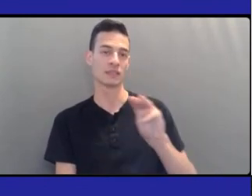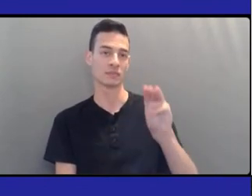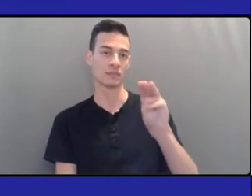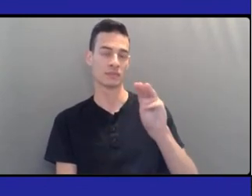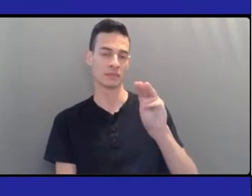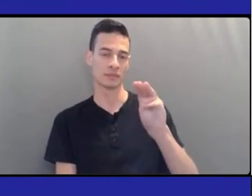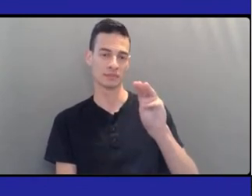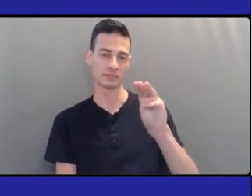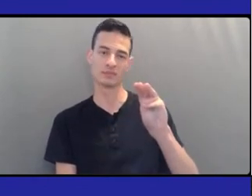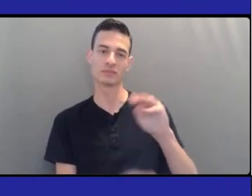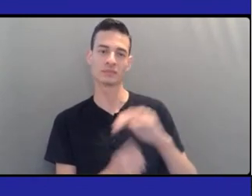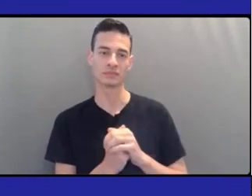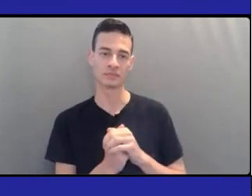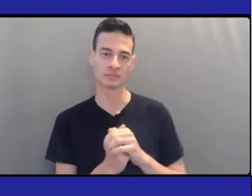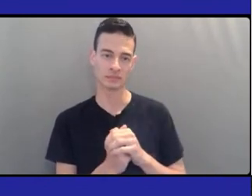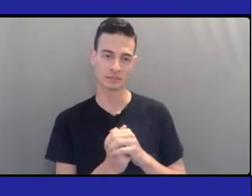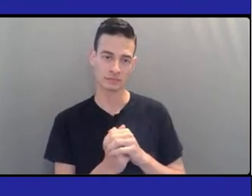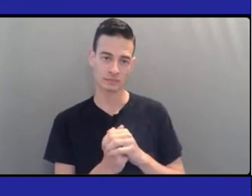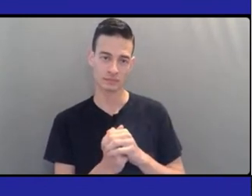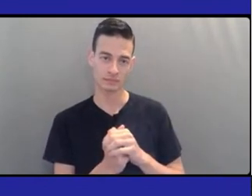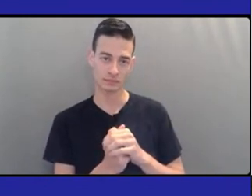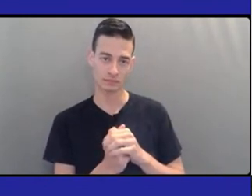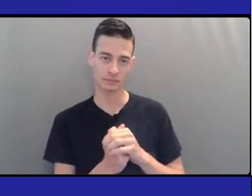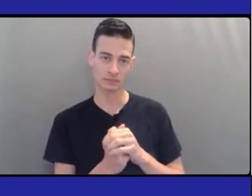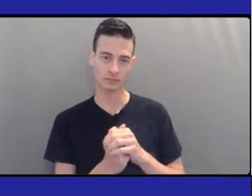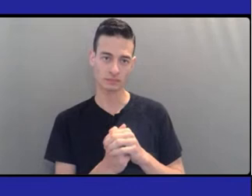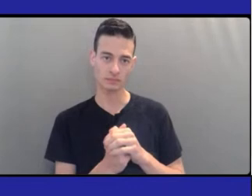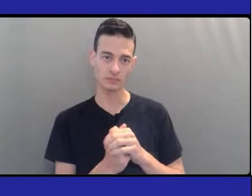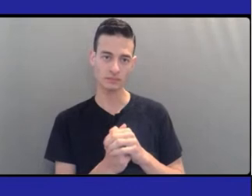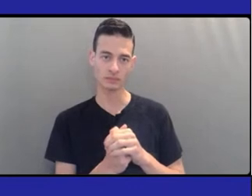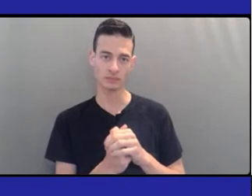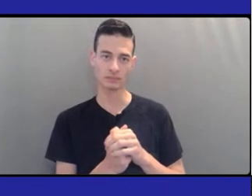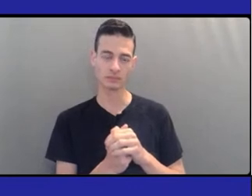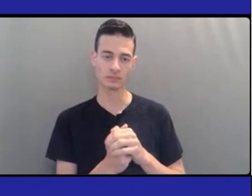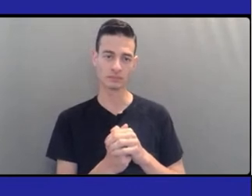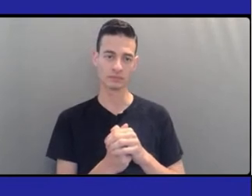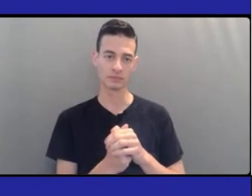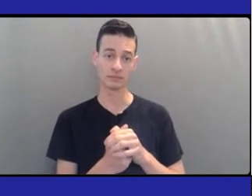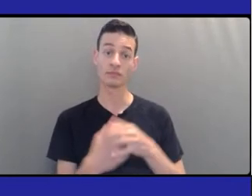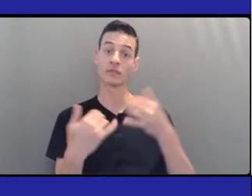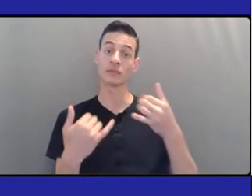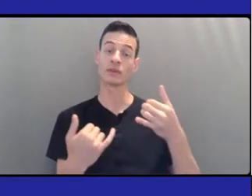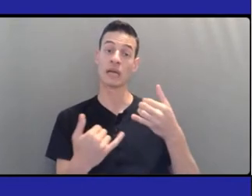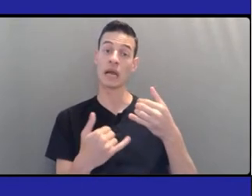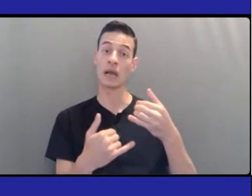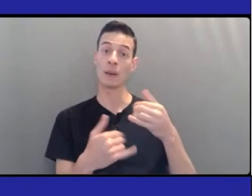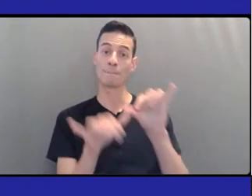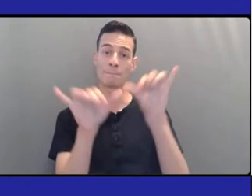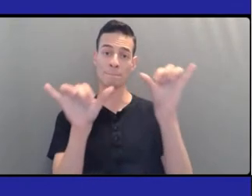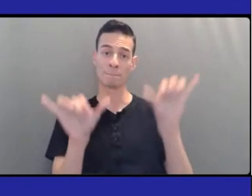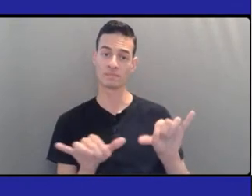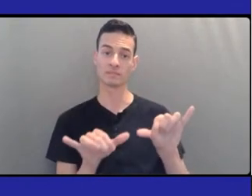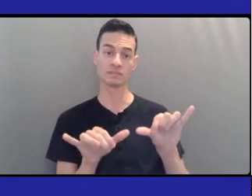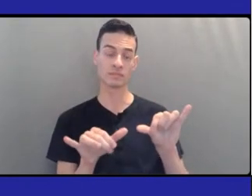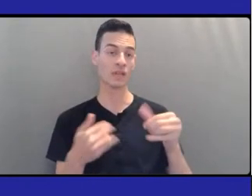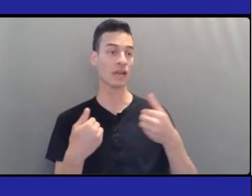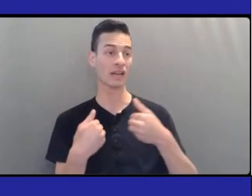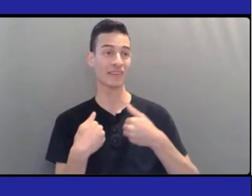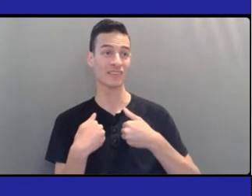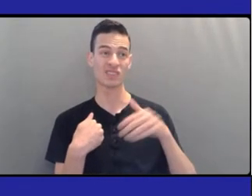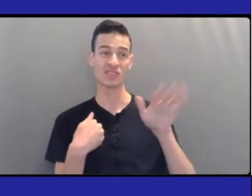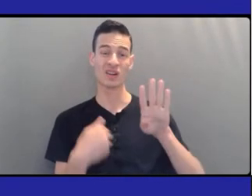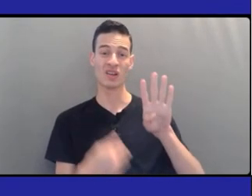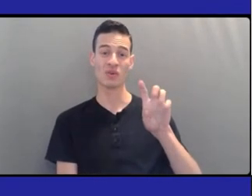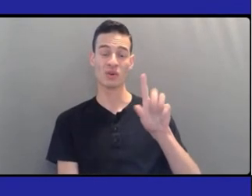$6,820,780. So currently the system receives an average of 420 cases